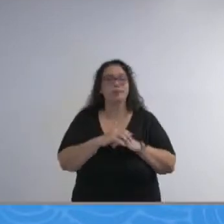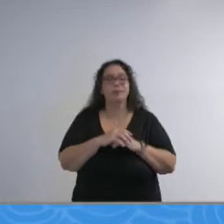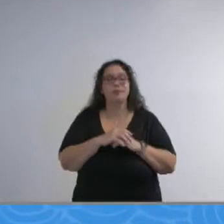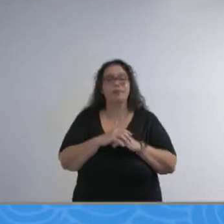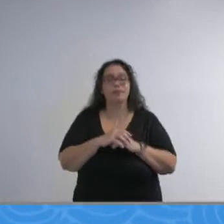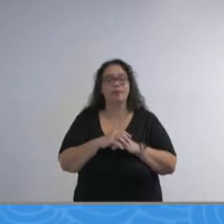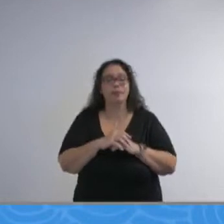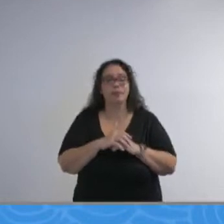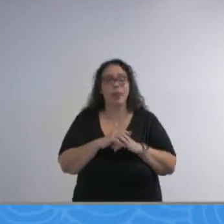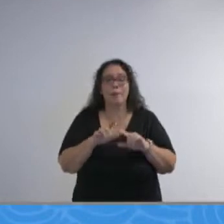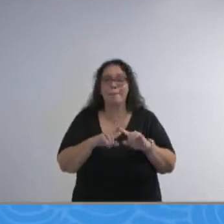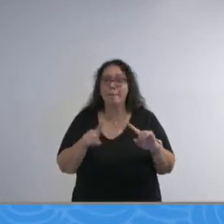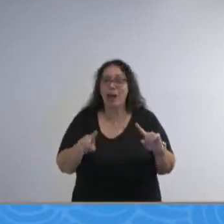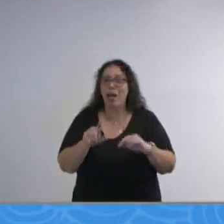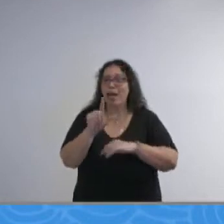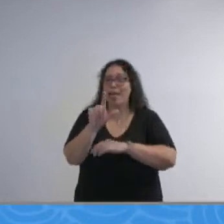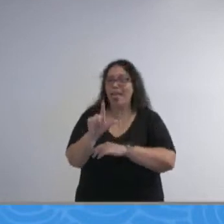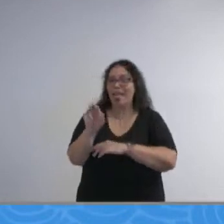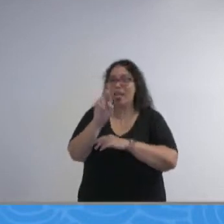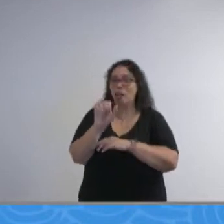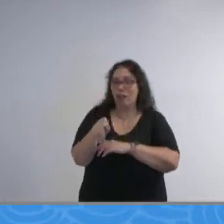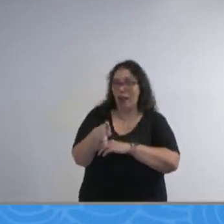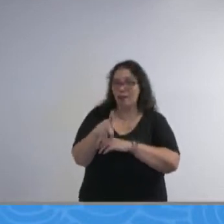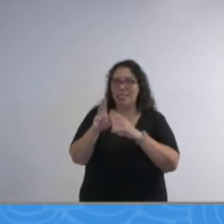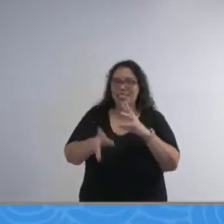themselves. But LRAP is an